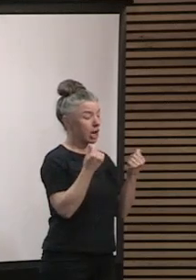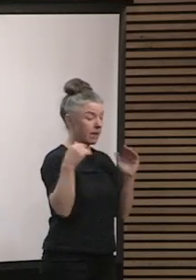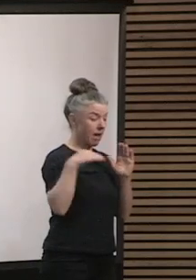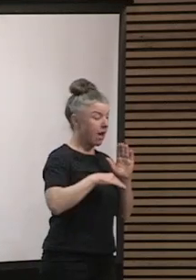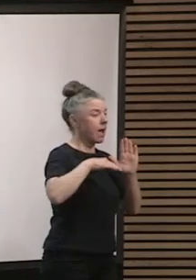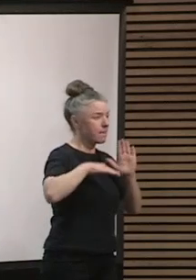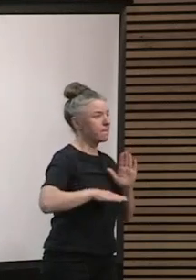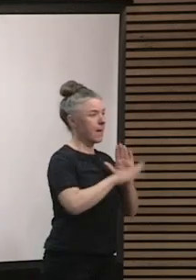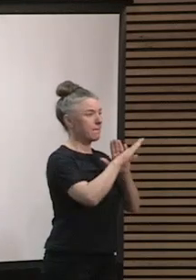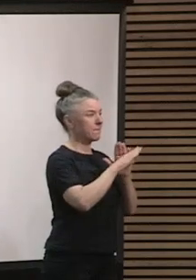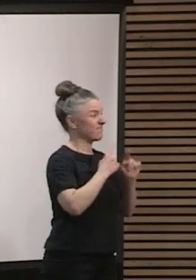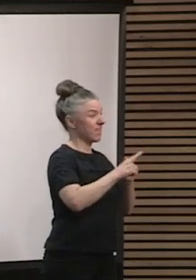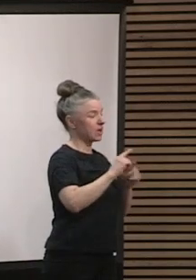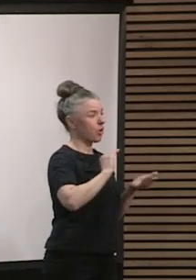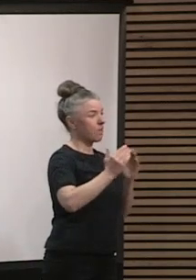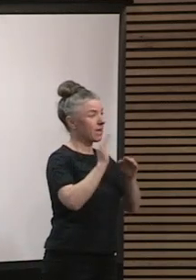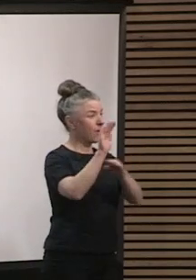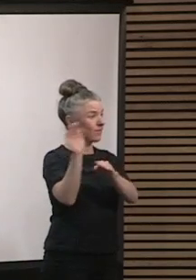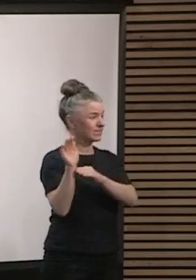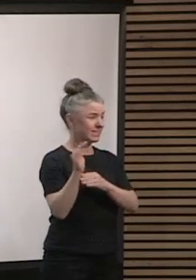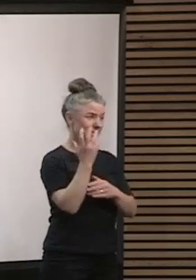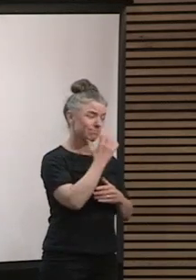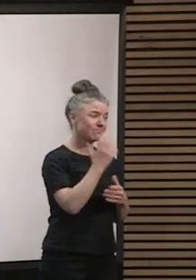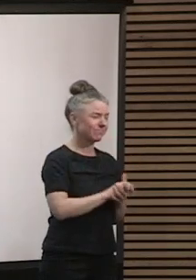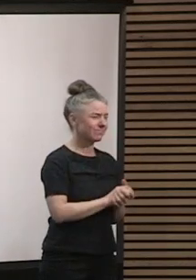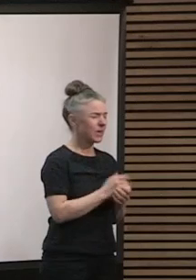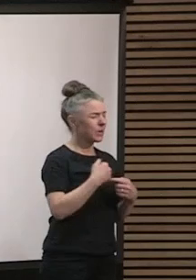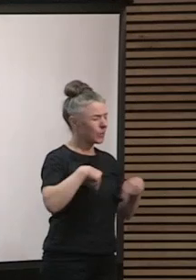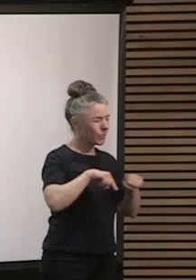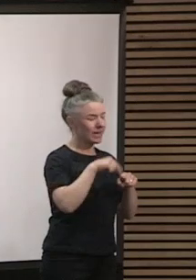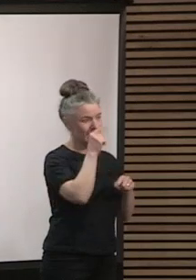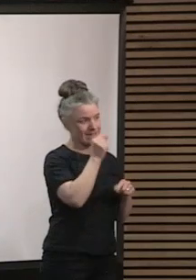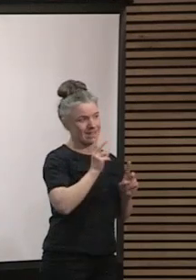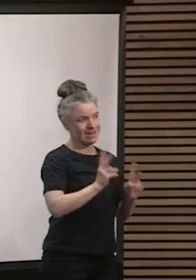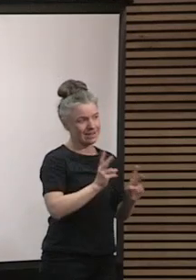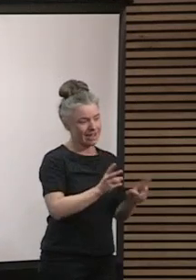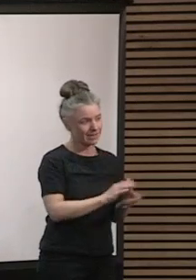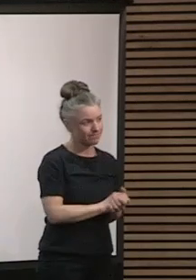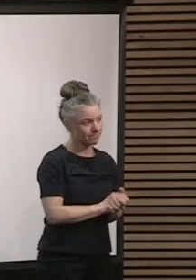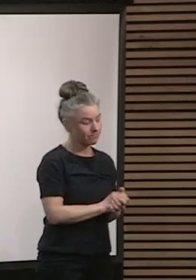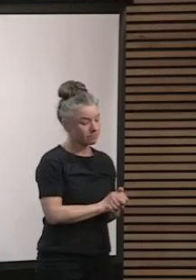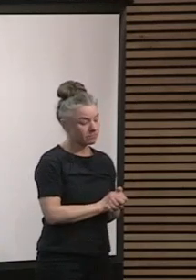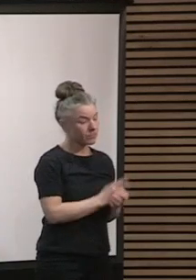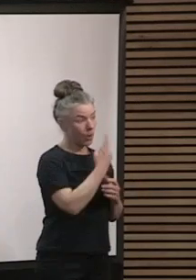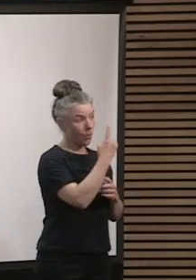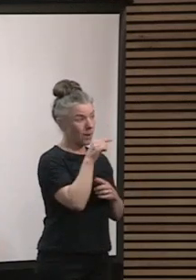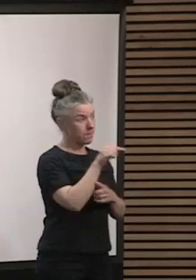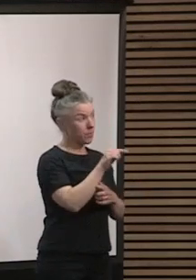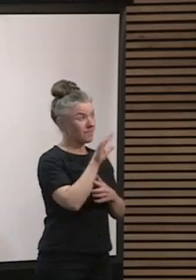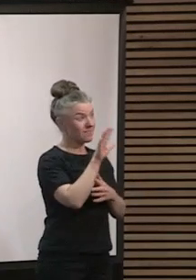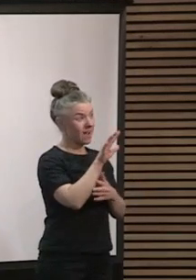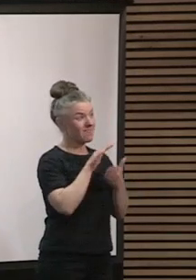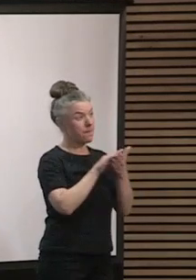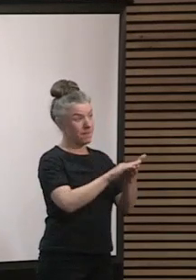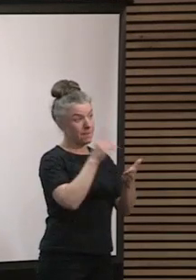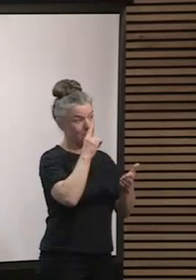almost anywhere else again. We can do all of that again. 1.5 million New Zealanders